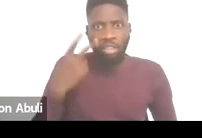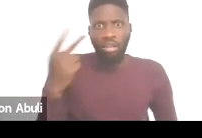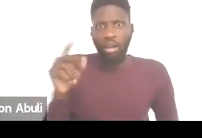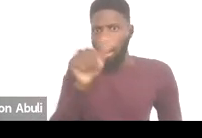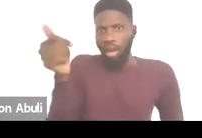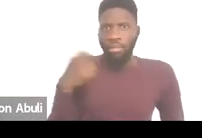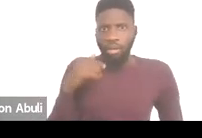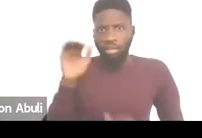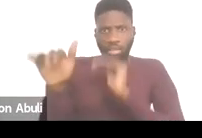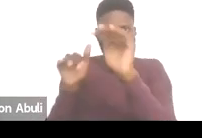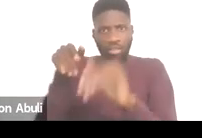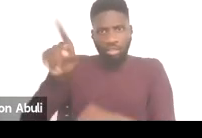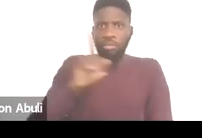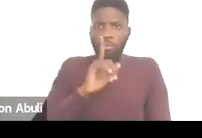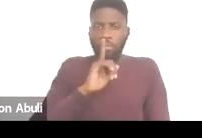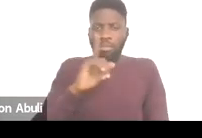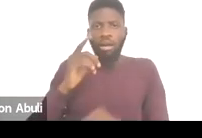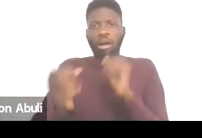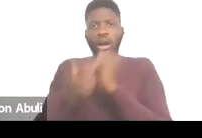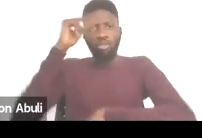niliwauliza wananiambia wajaenda high school.